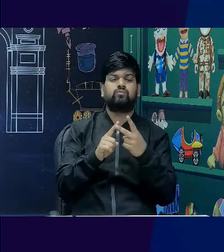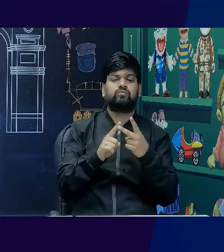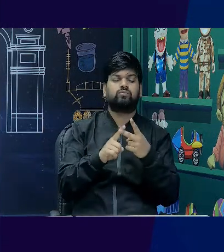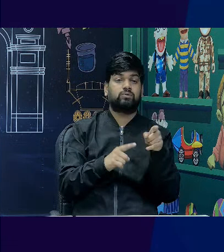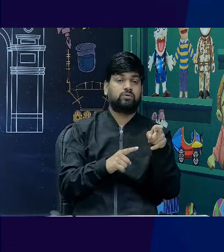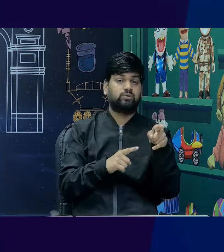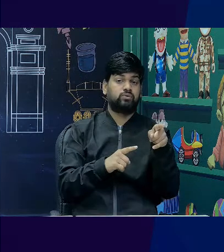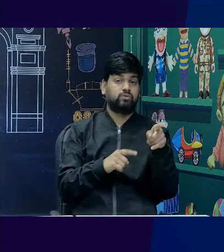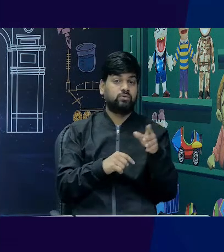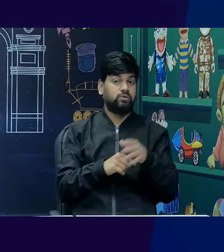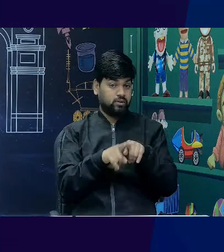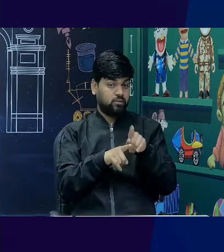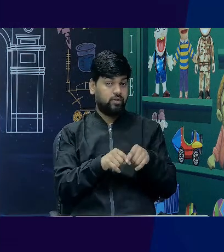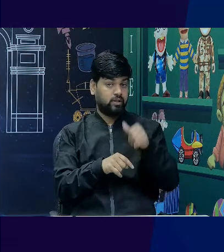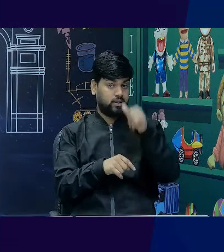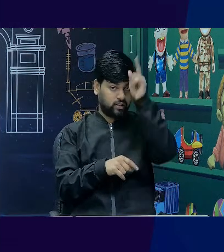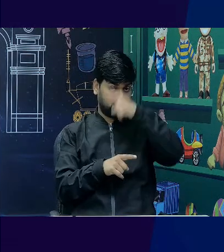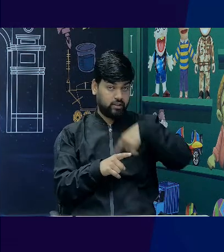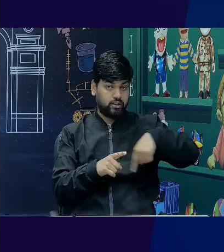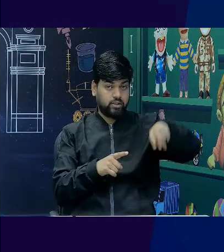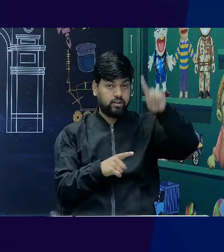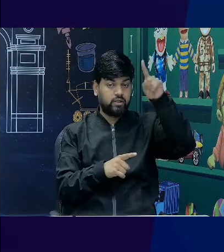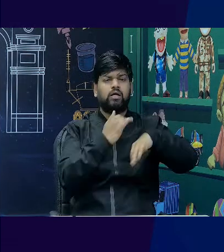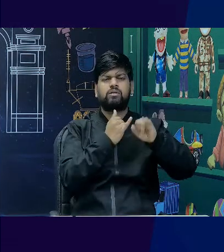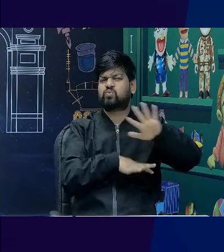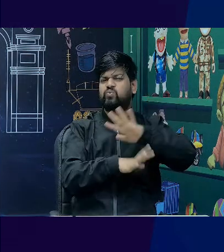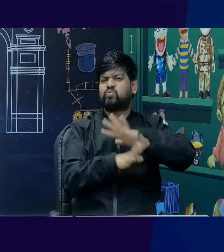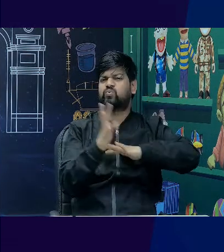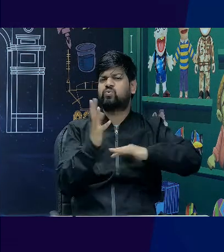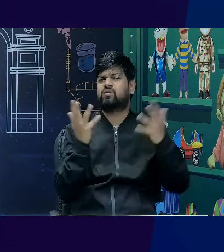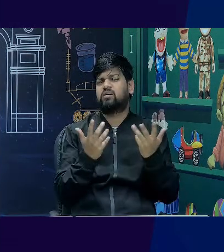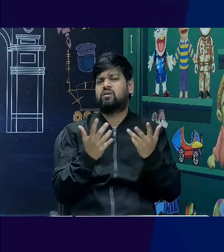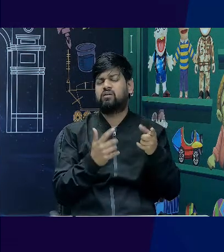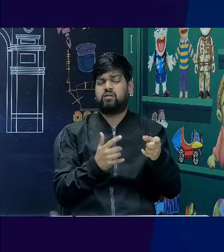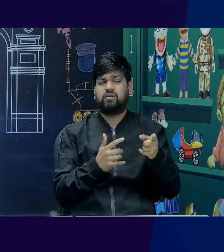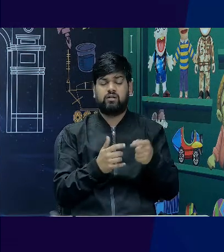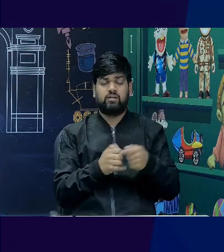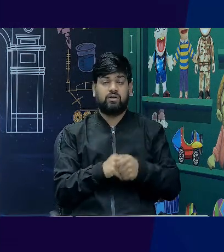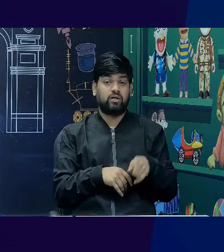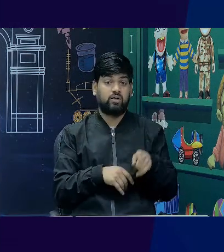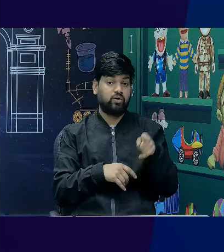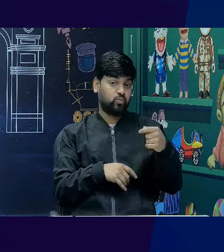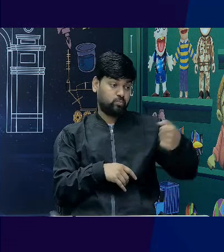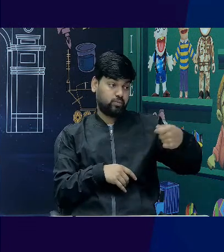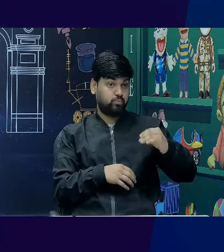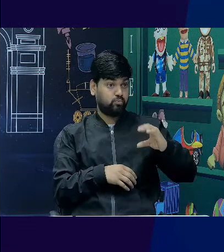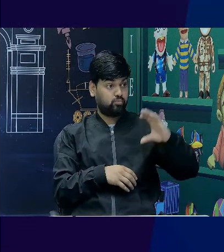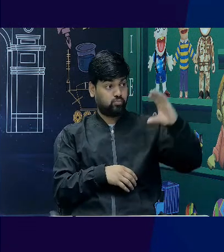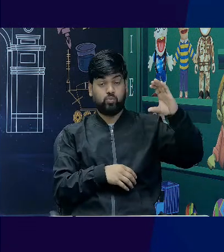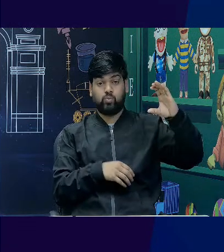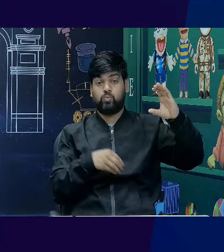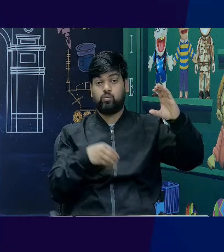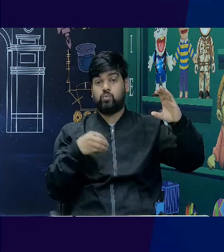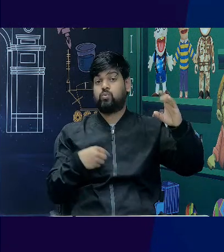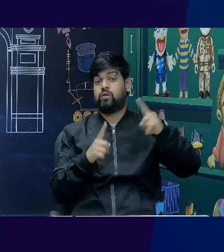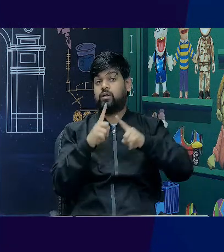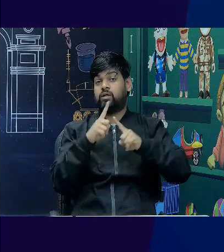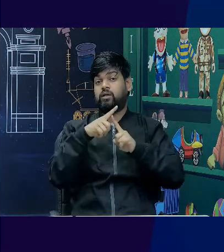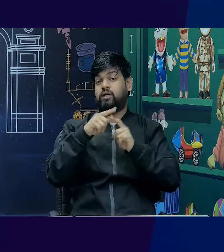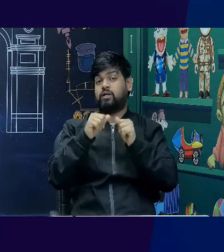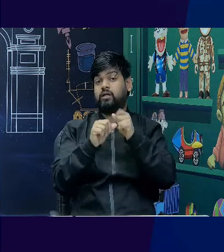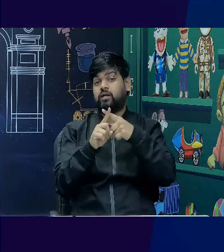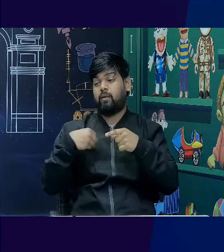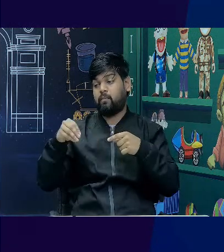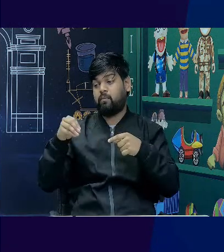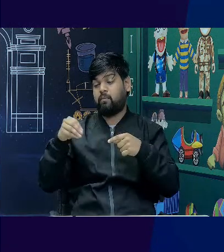higher tax you pay. The second is reducing inequalities of income and wealth. So basically, these public goods that the